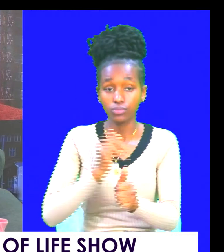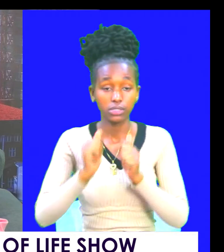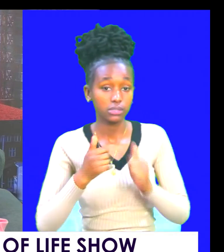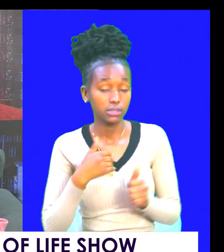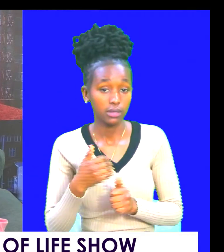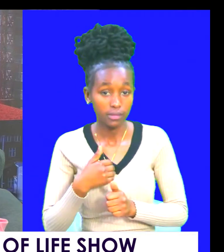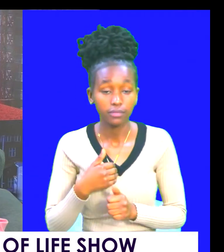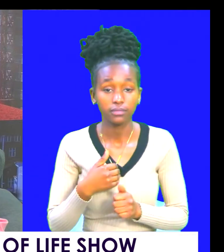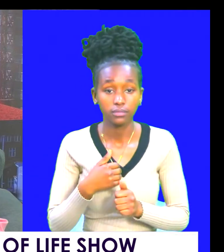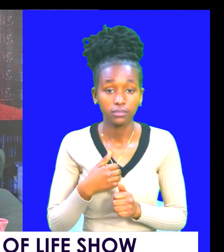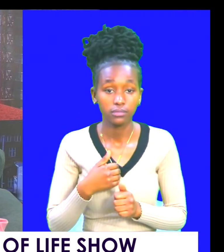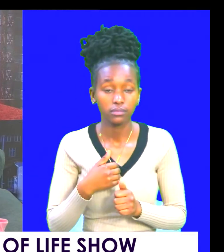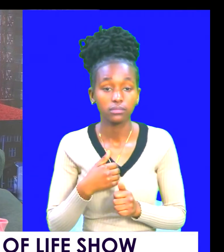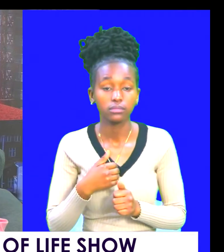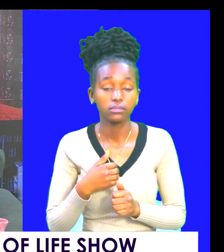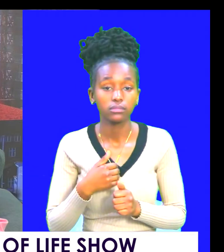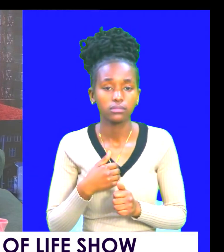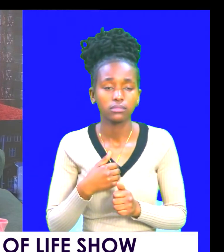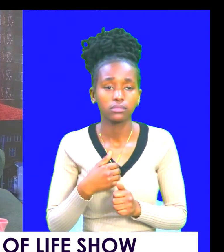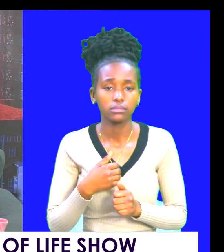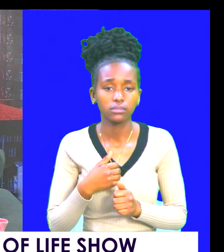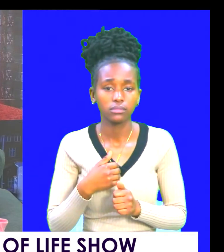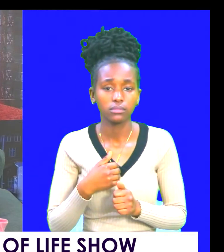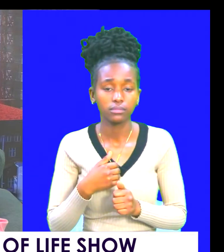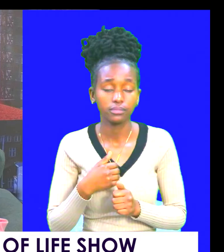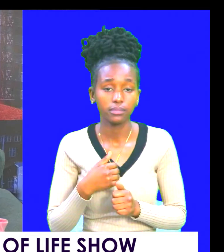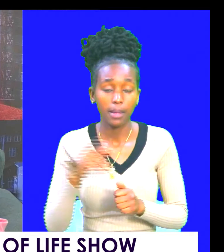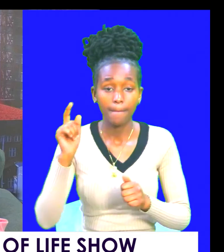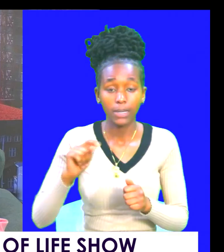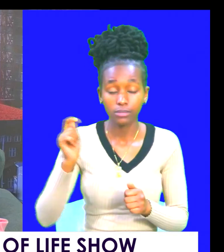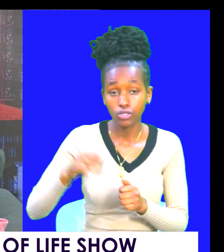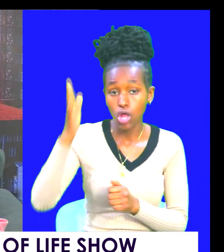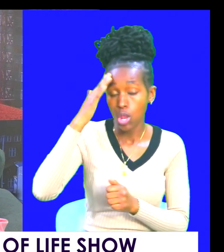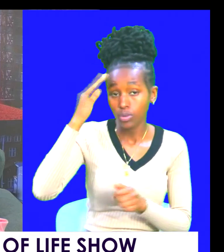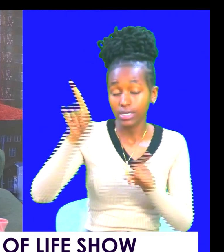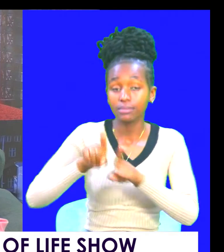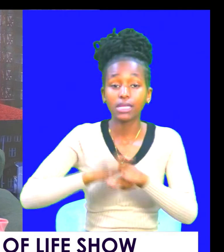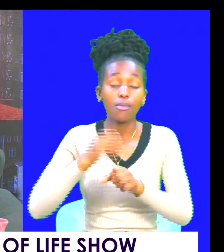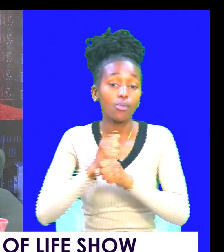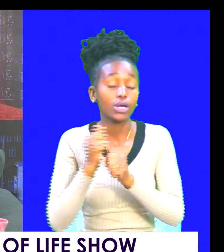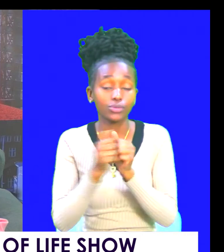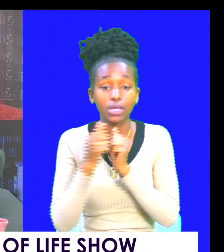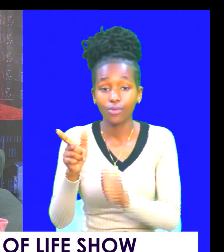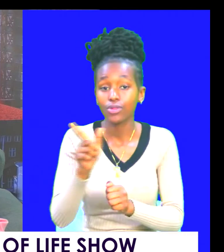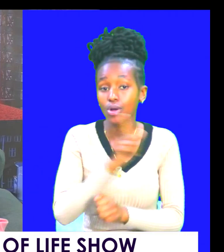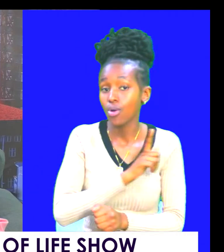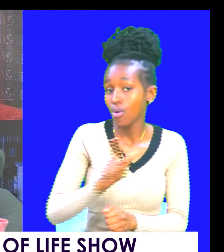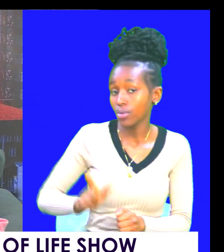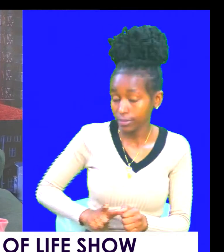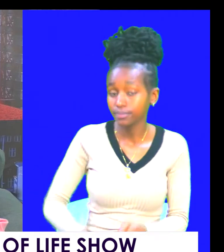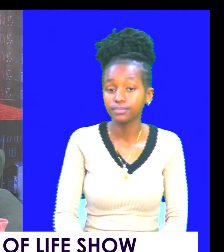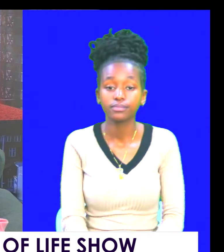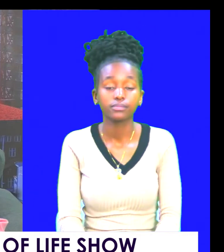power, identifying with energy, identifying with God, identifying with